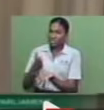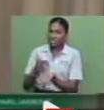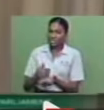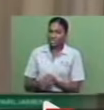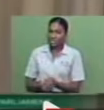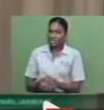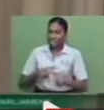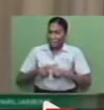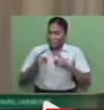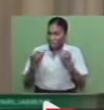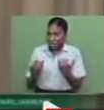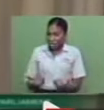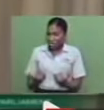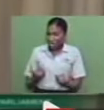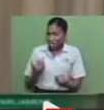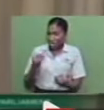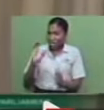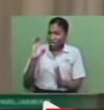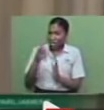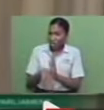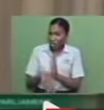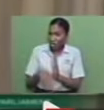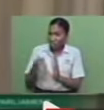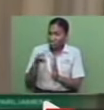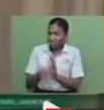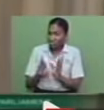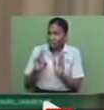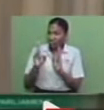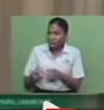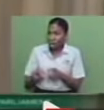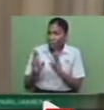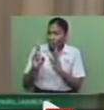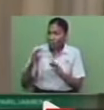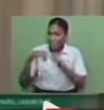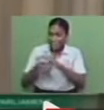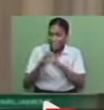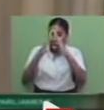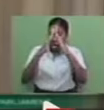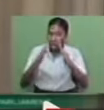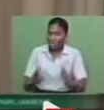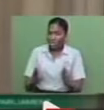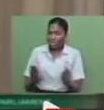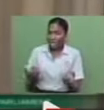see home invasions, robberies everywhere. Thank you.